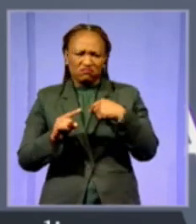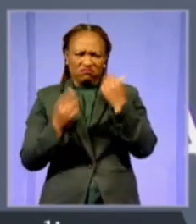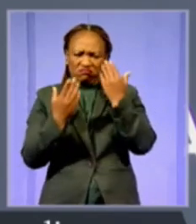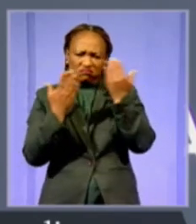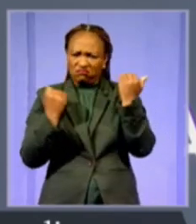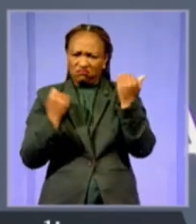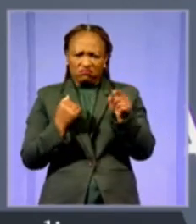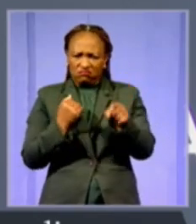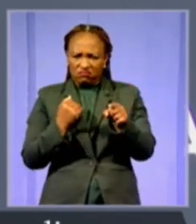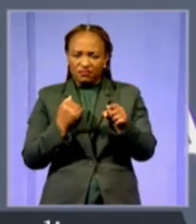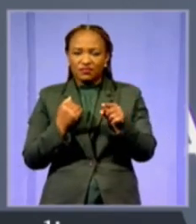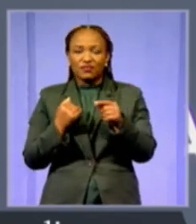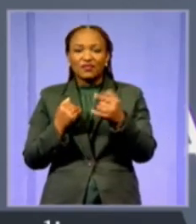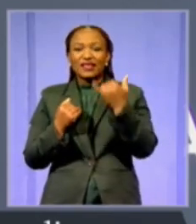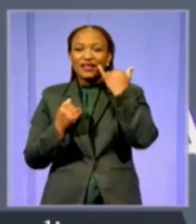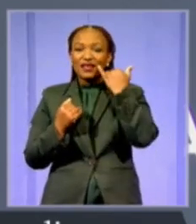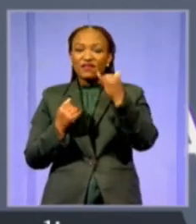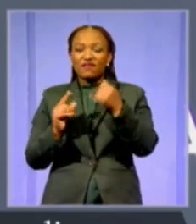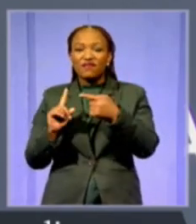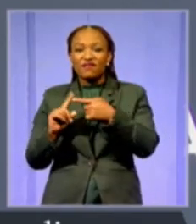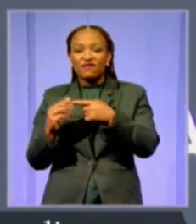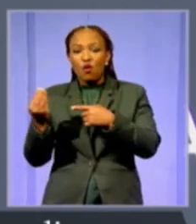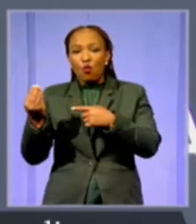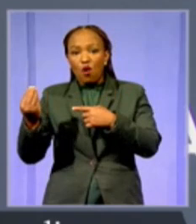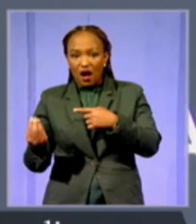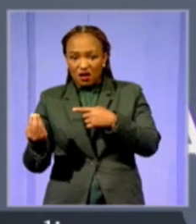the case, if ngwana